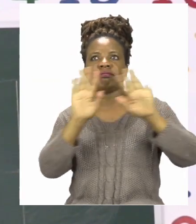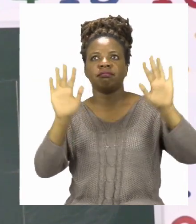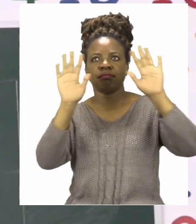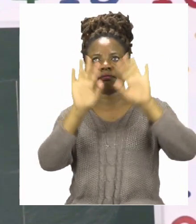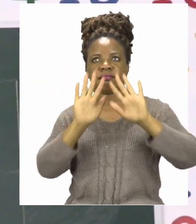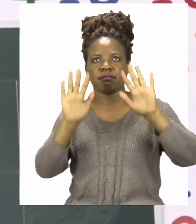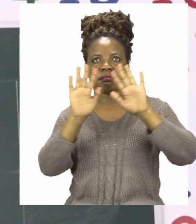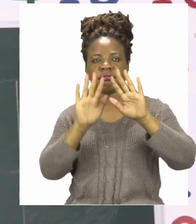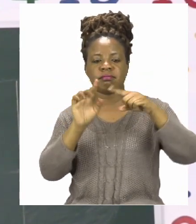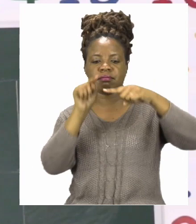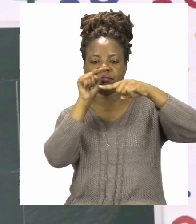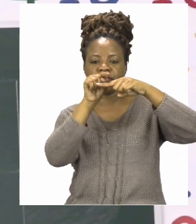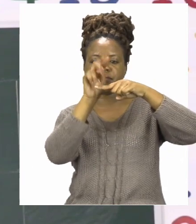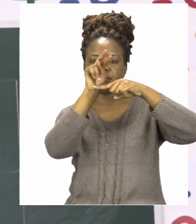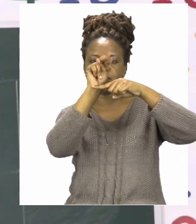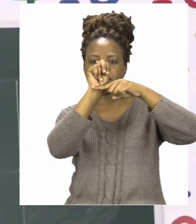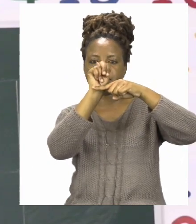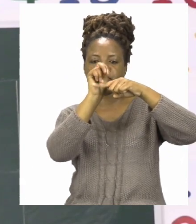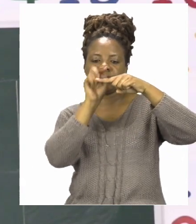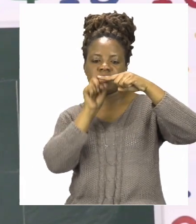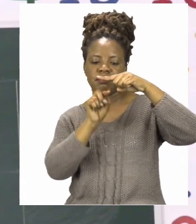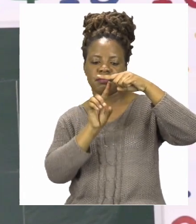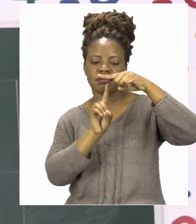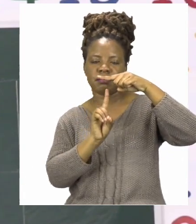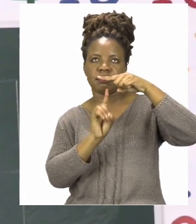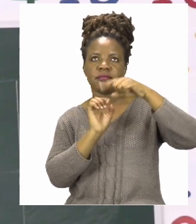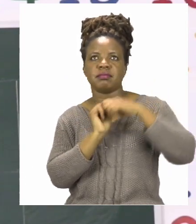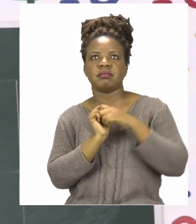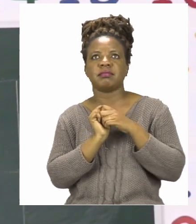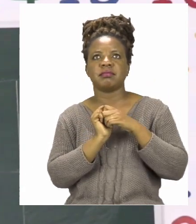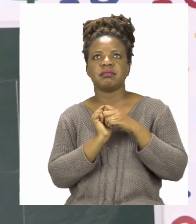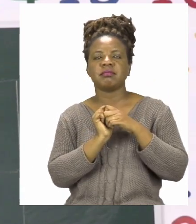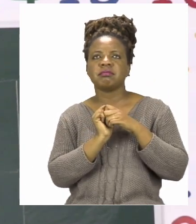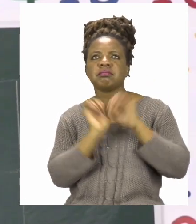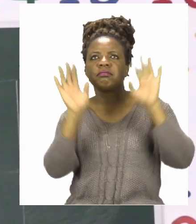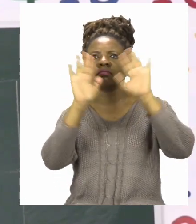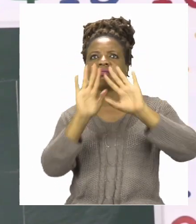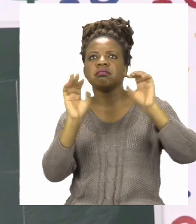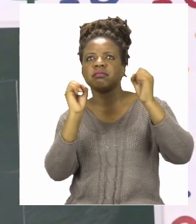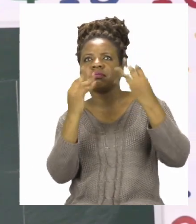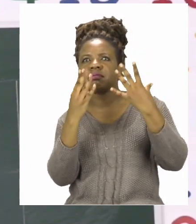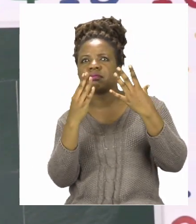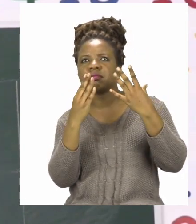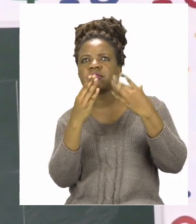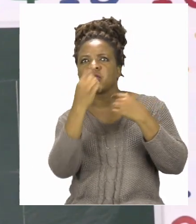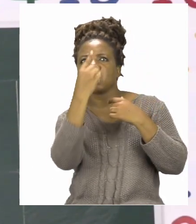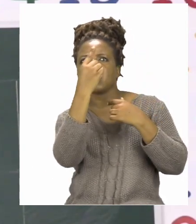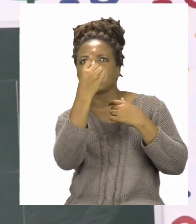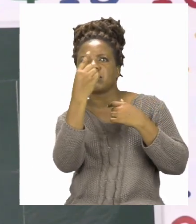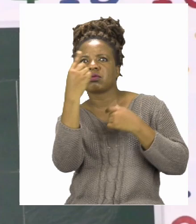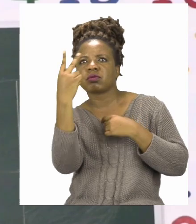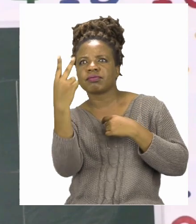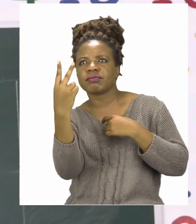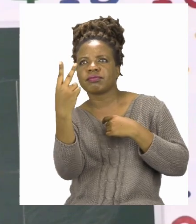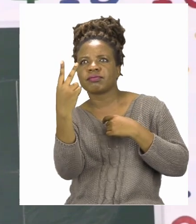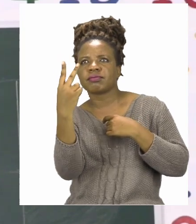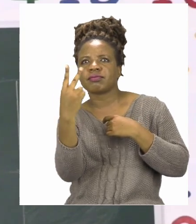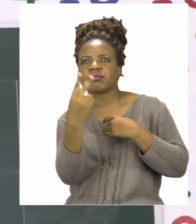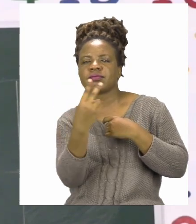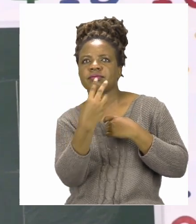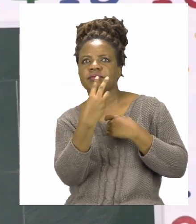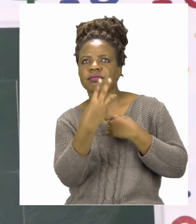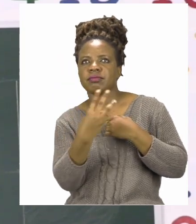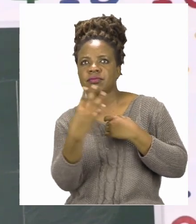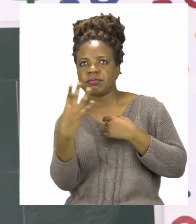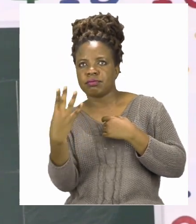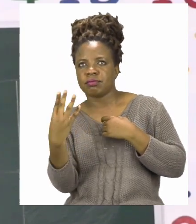them. 1, 2, 3, 4. So these ones are the ones that are colored in.